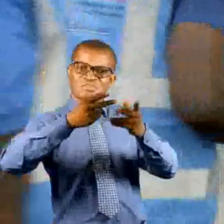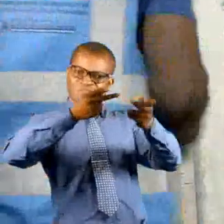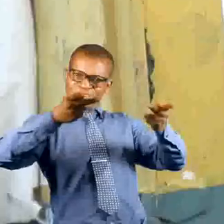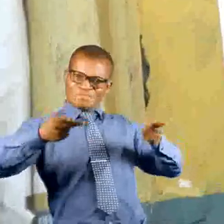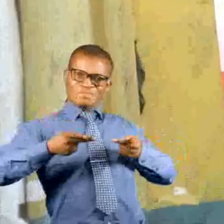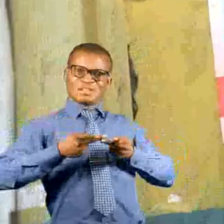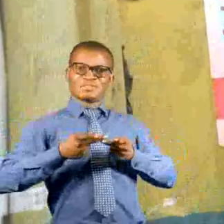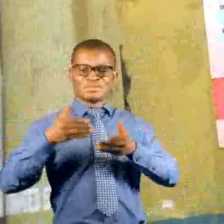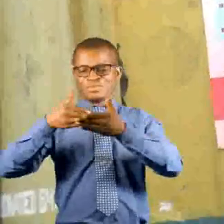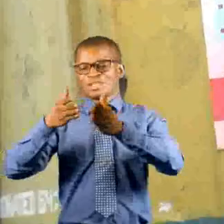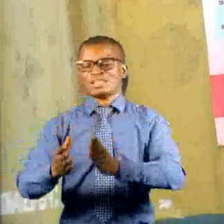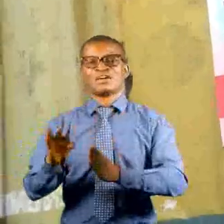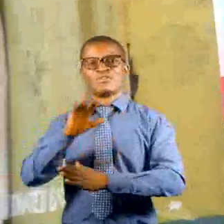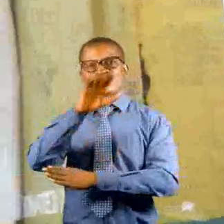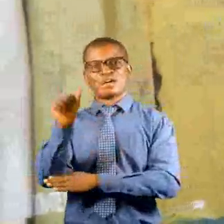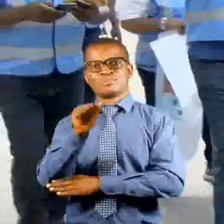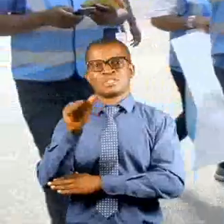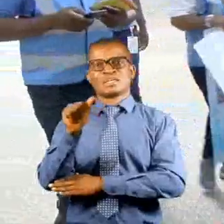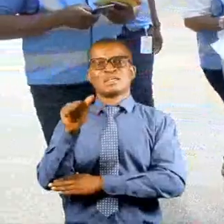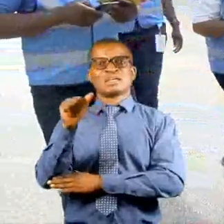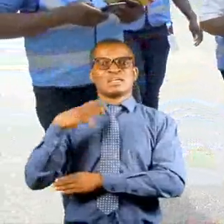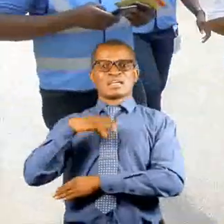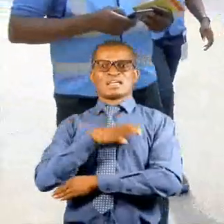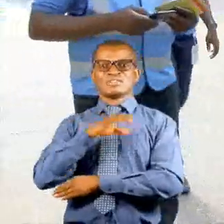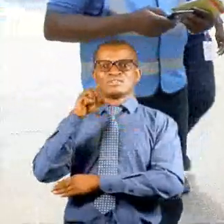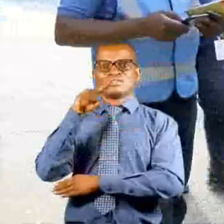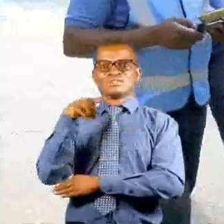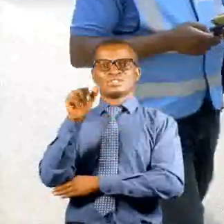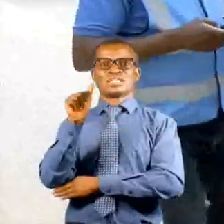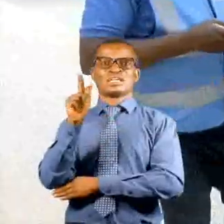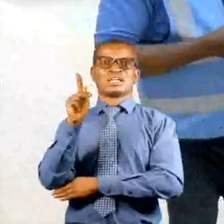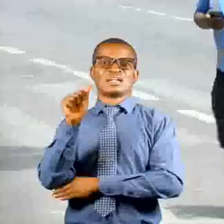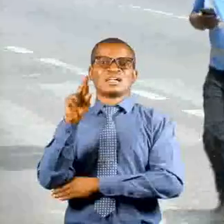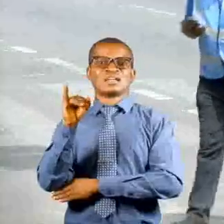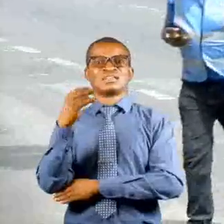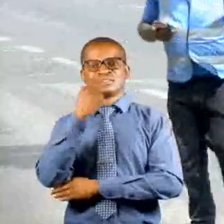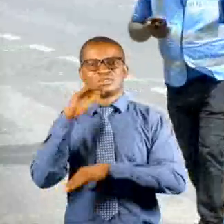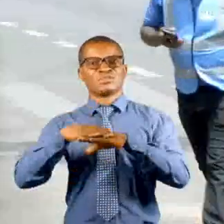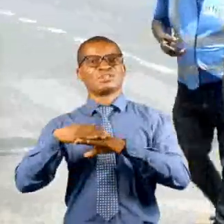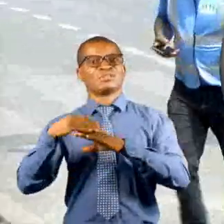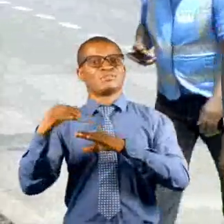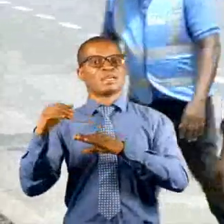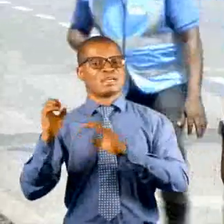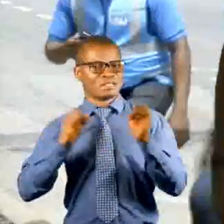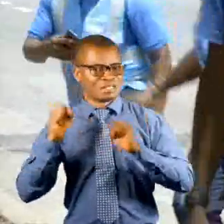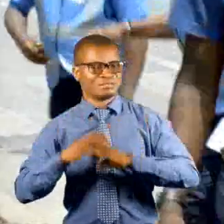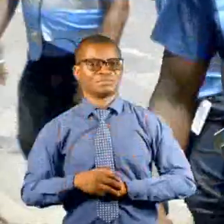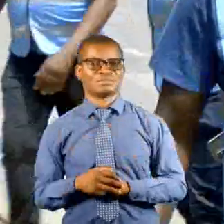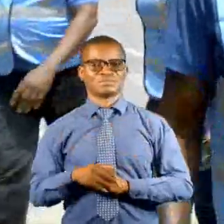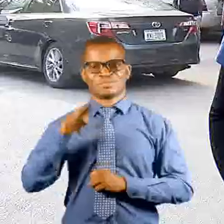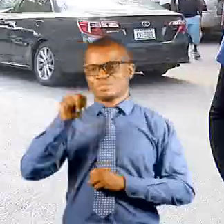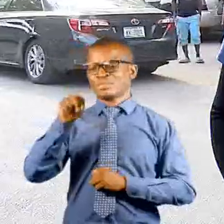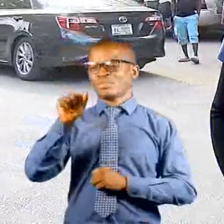also pasted posters in strategic areas. Leader of the Abuja Municipal Area Council, Zakaria Dauda, spoke on the